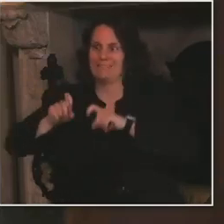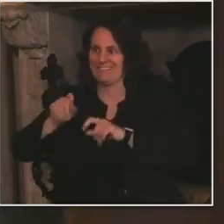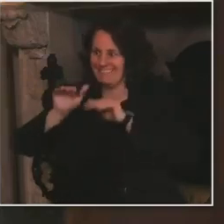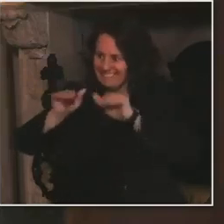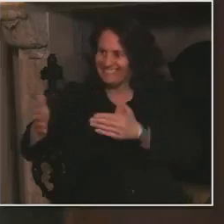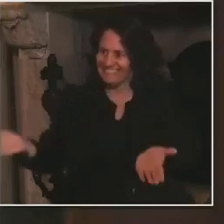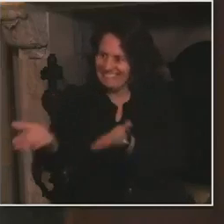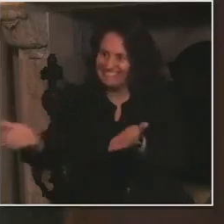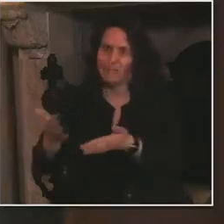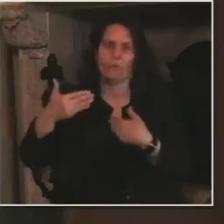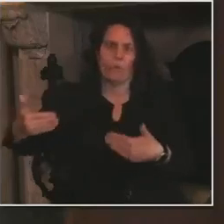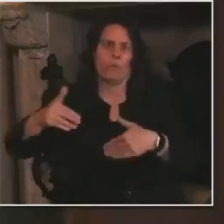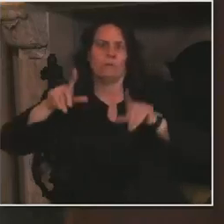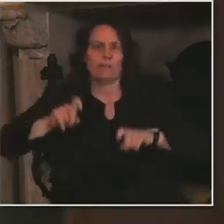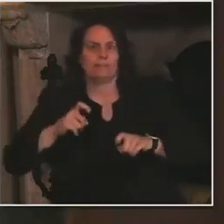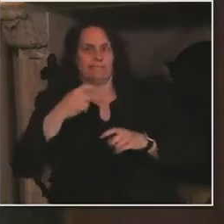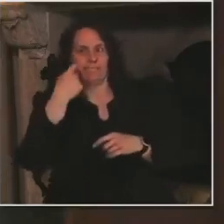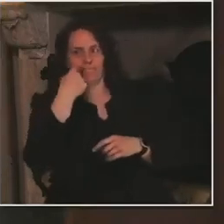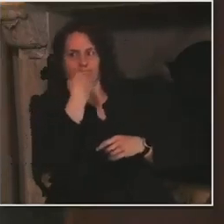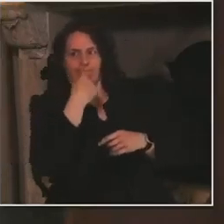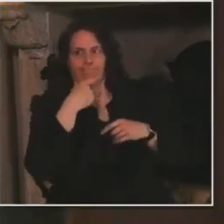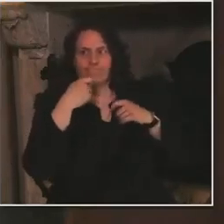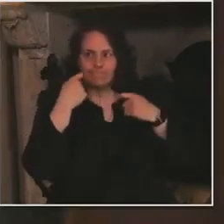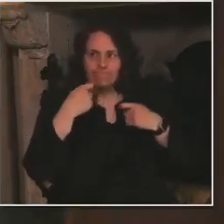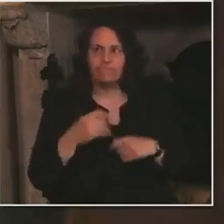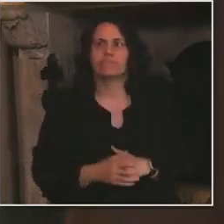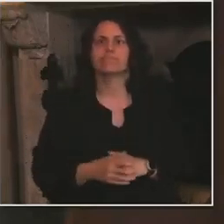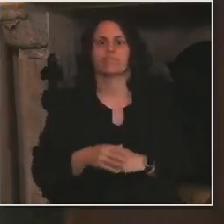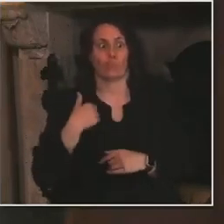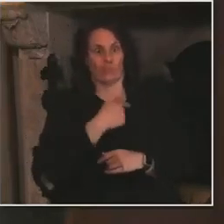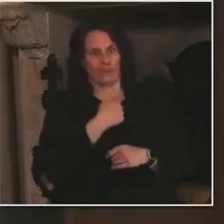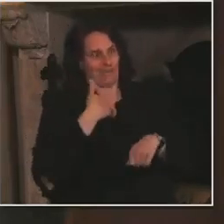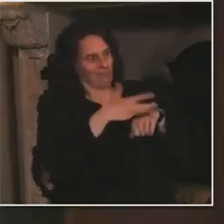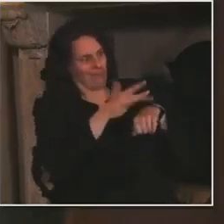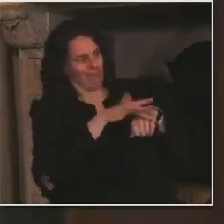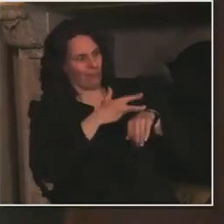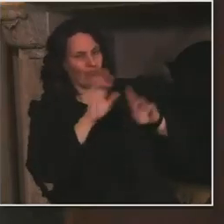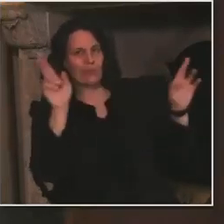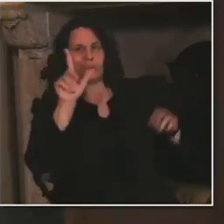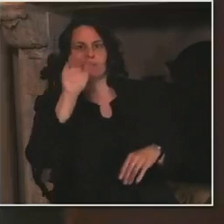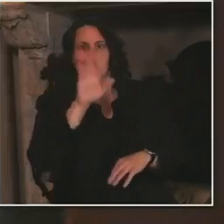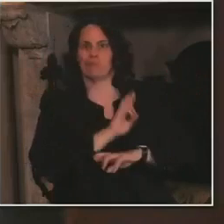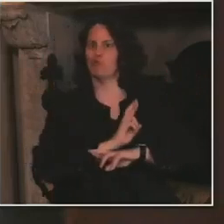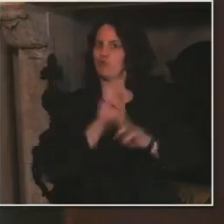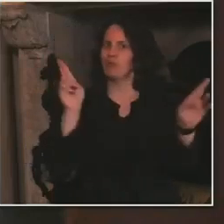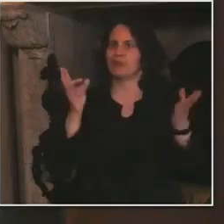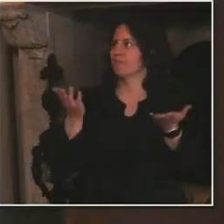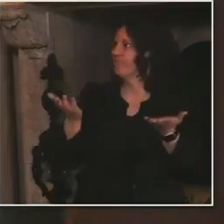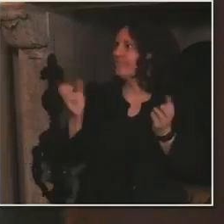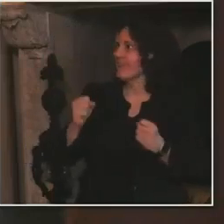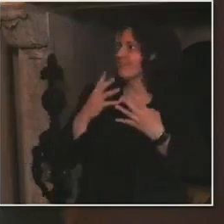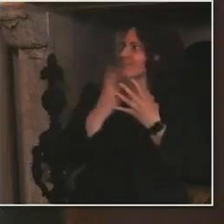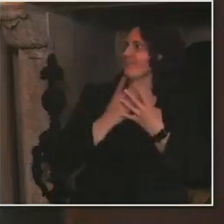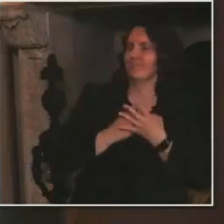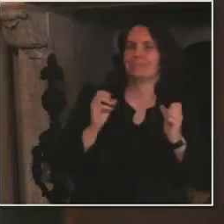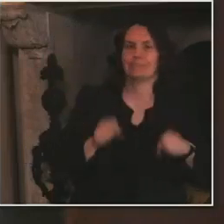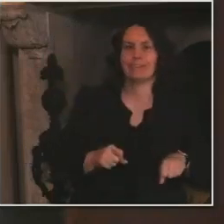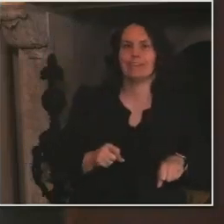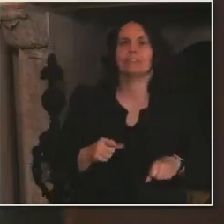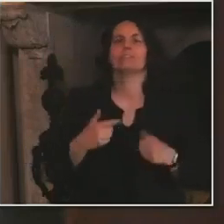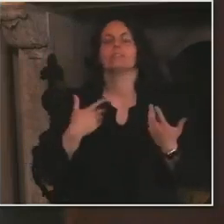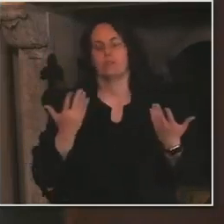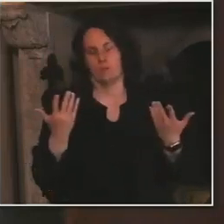not just have the capacity, but that we are using it as we continue to drive beyond 85,000 tests so that